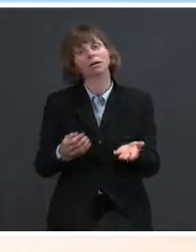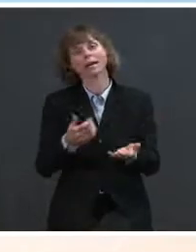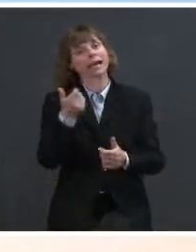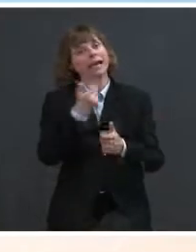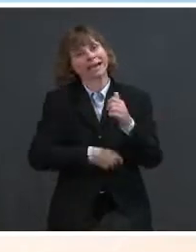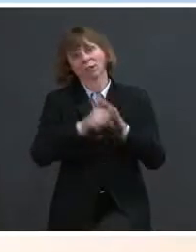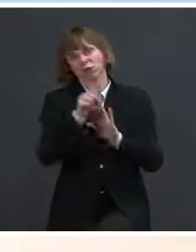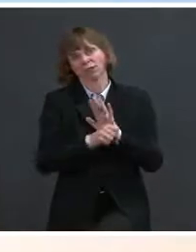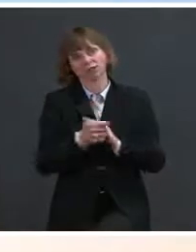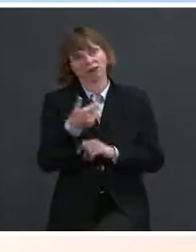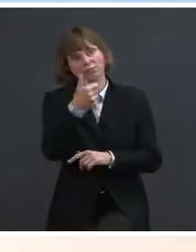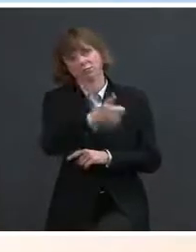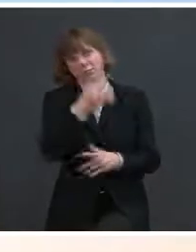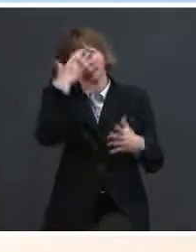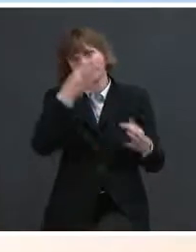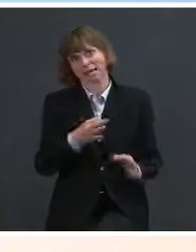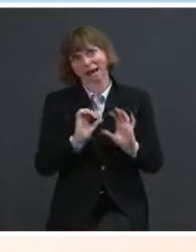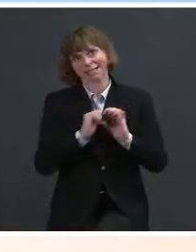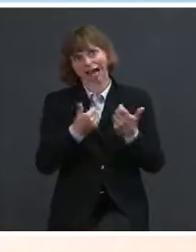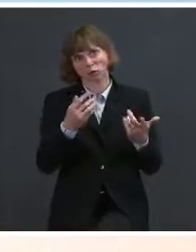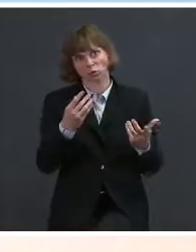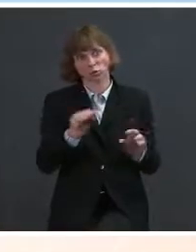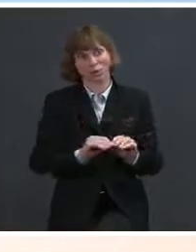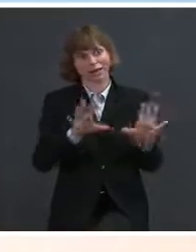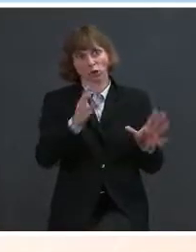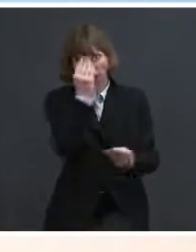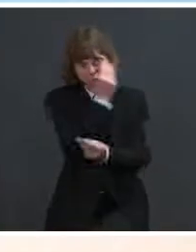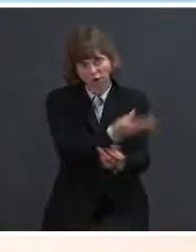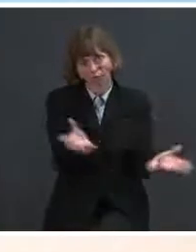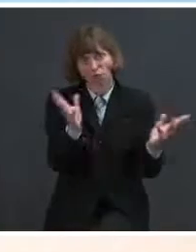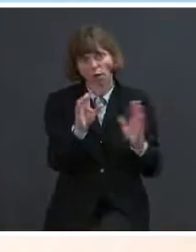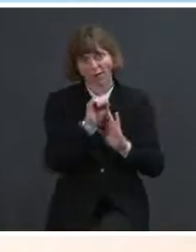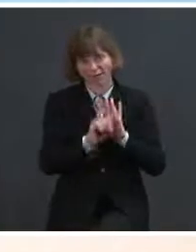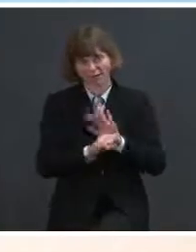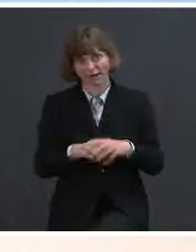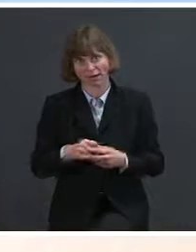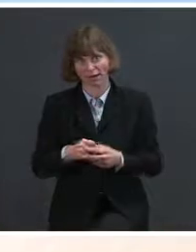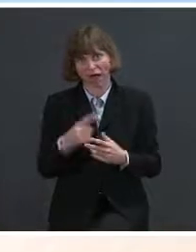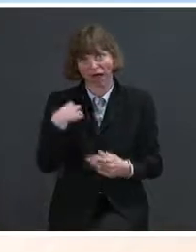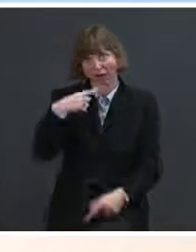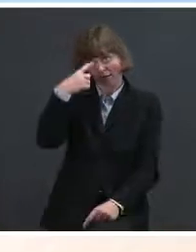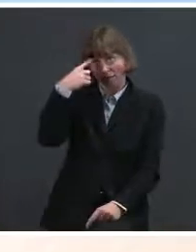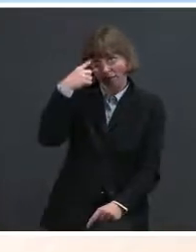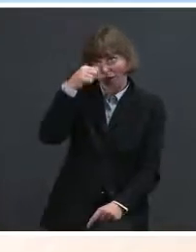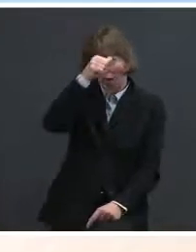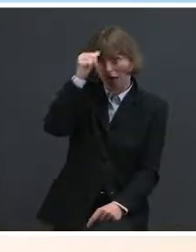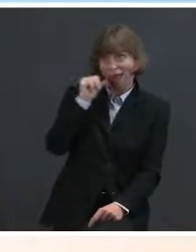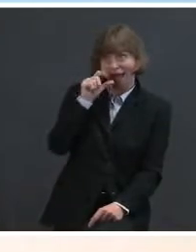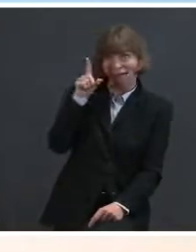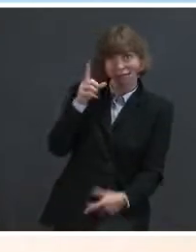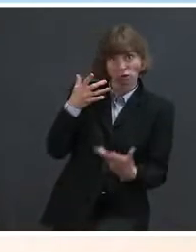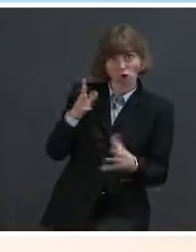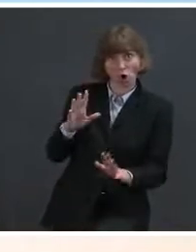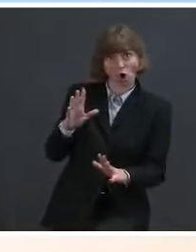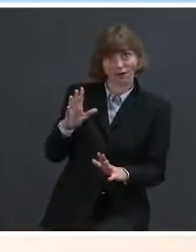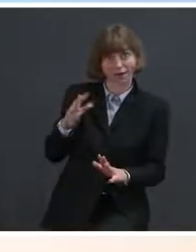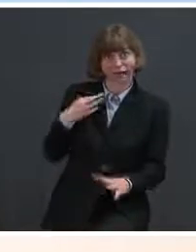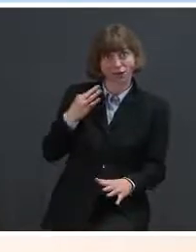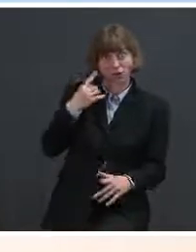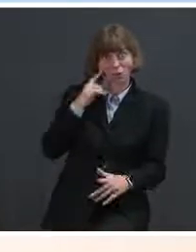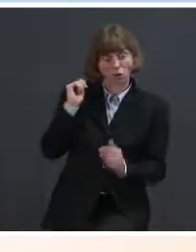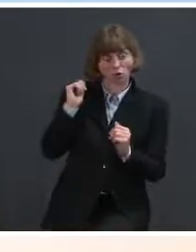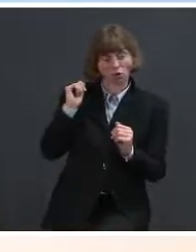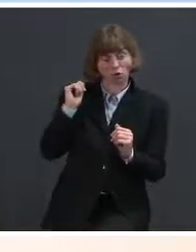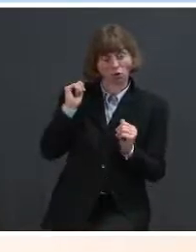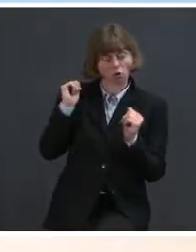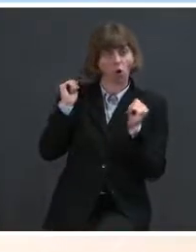on how they provide clarity to the people in their state. I believe Alaska is a state that has already moved to eligibility for everyone. everyone. So there are